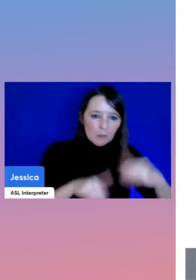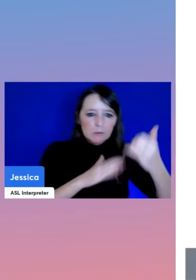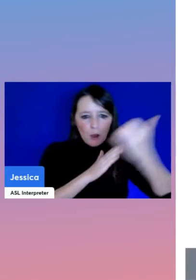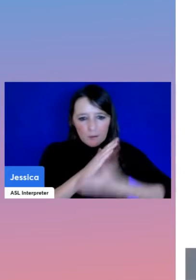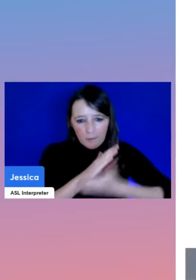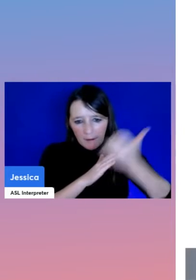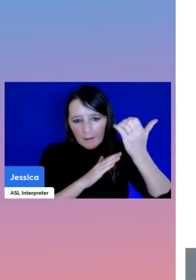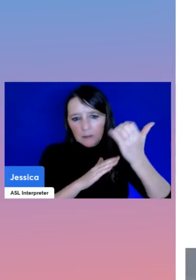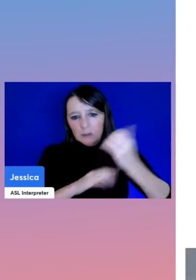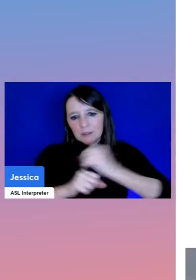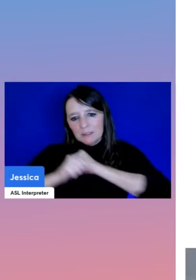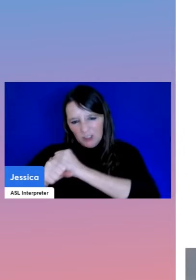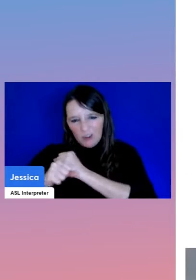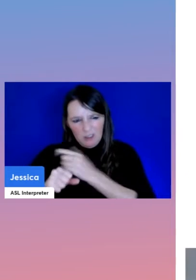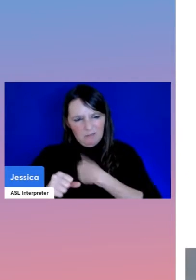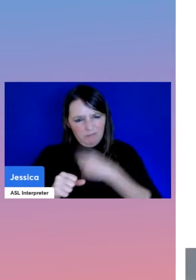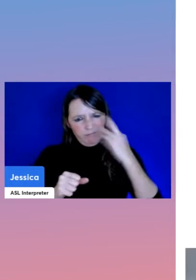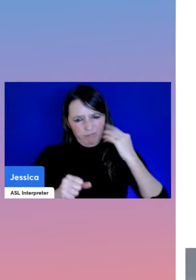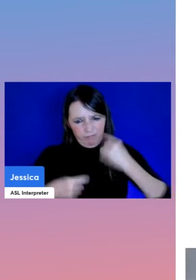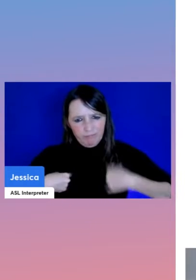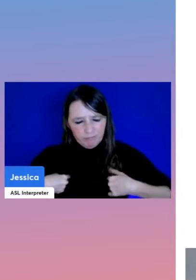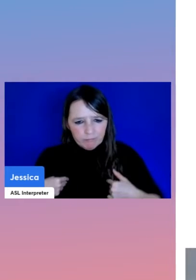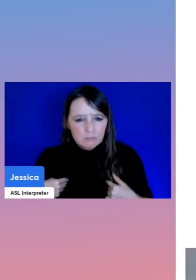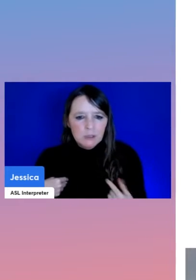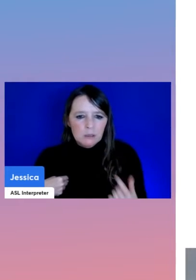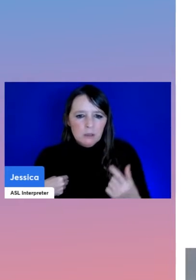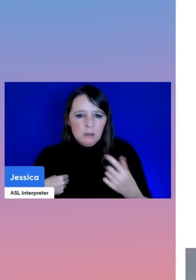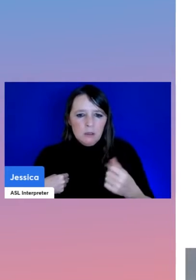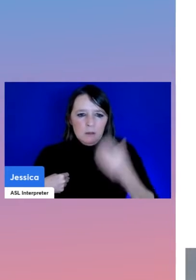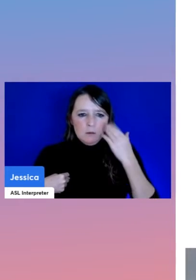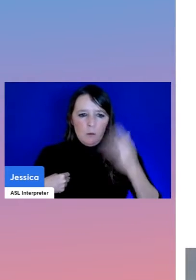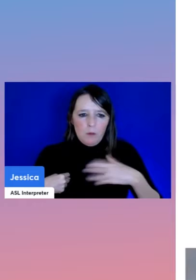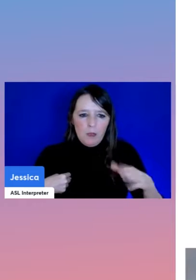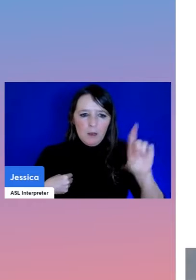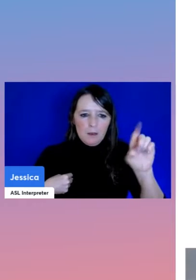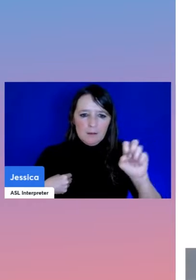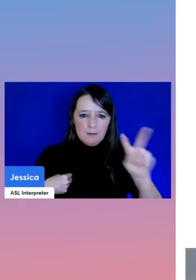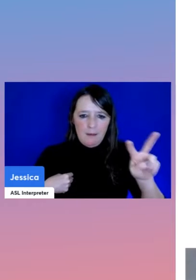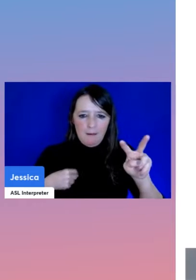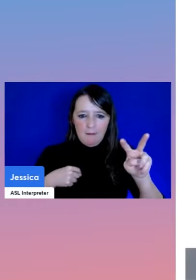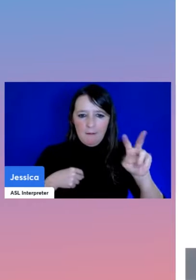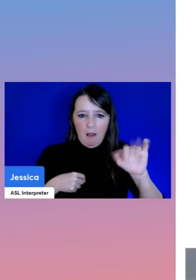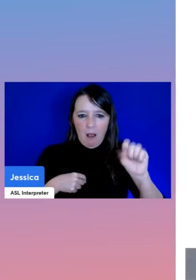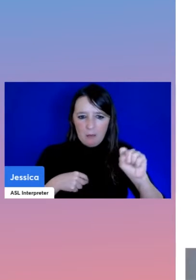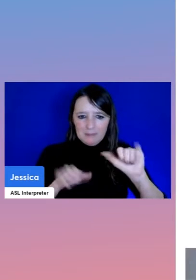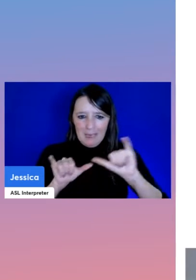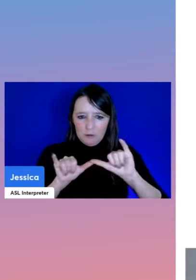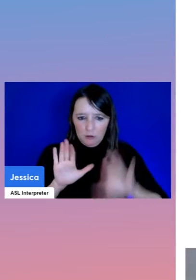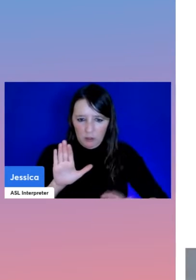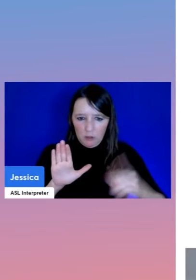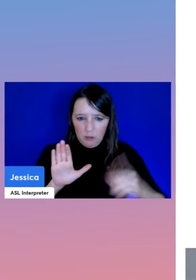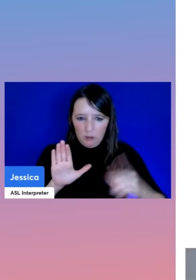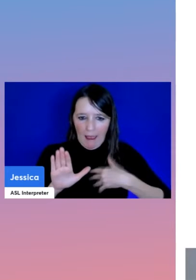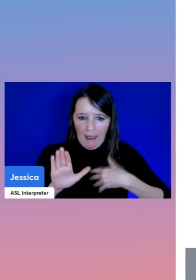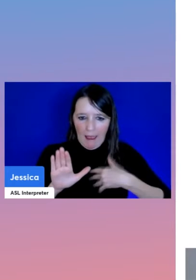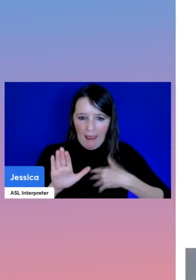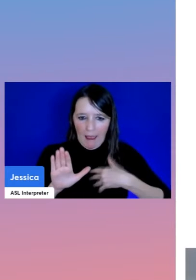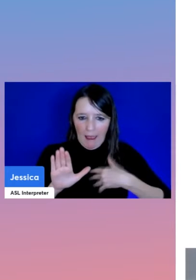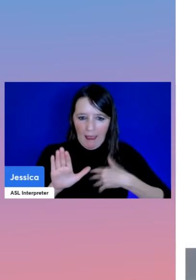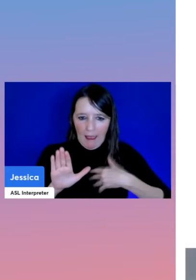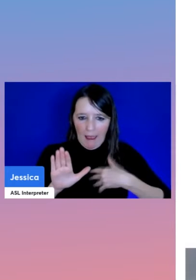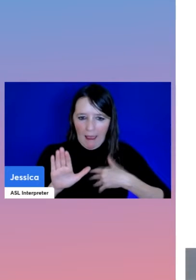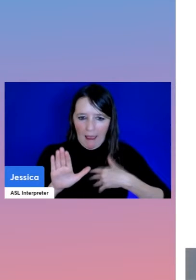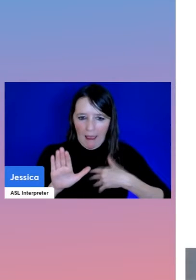and security. Elif is a senior DevOps engineer, having considerable experience in implementing, administrating, and optimizing